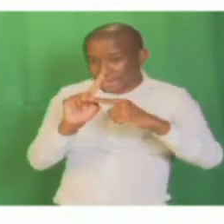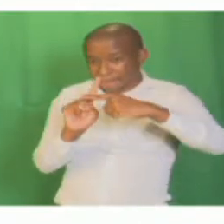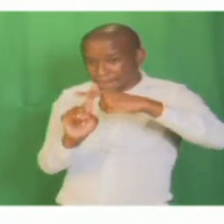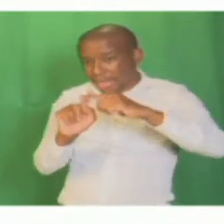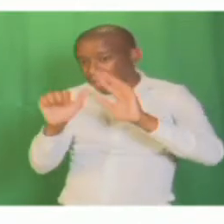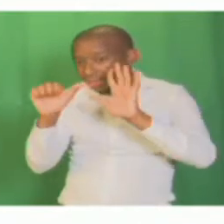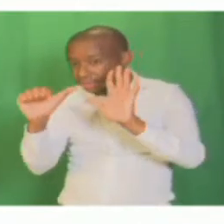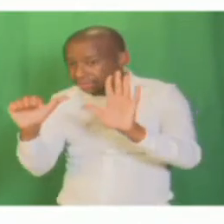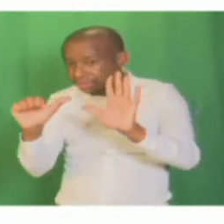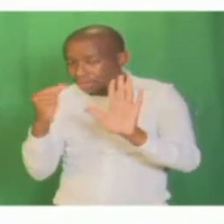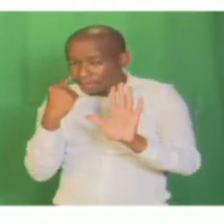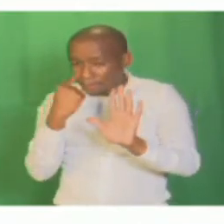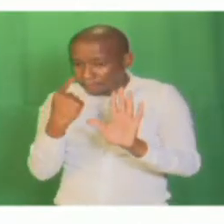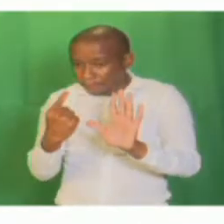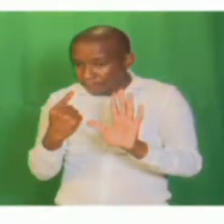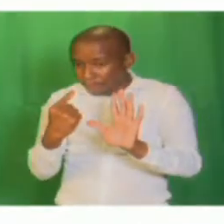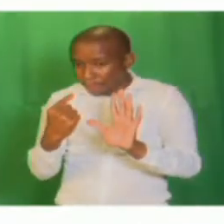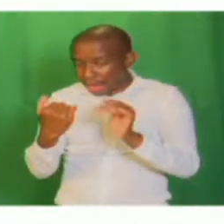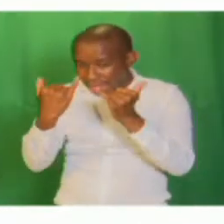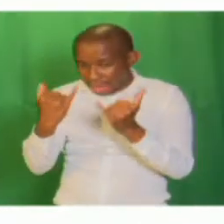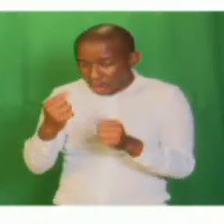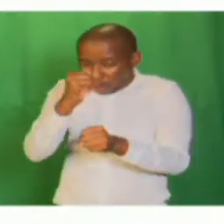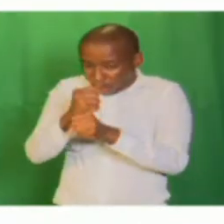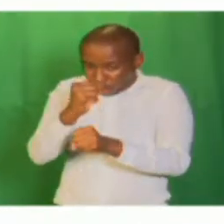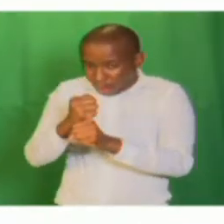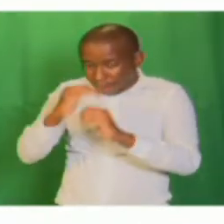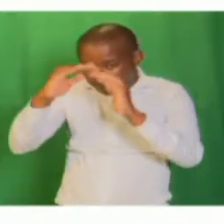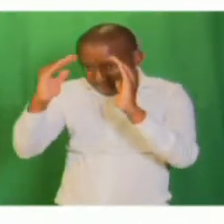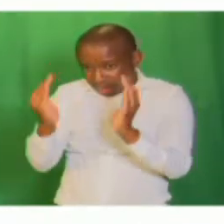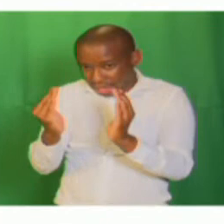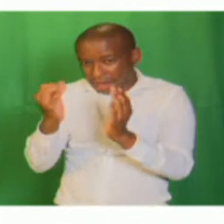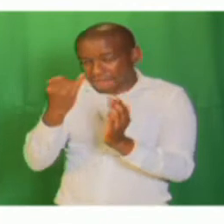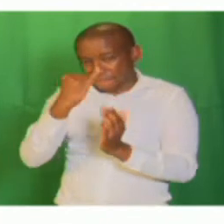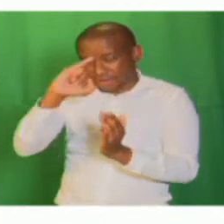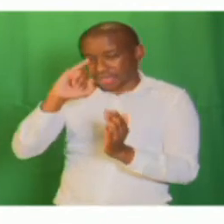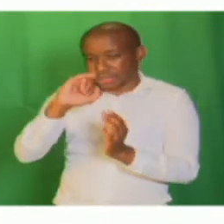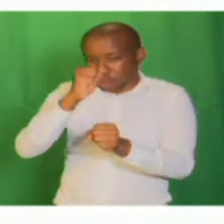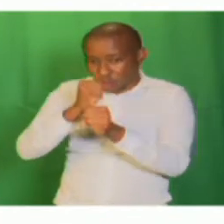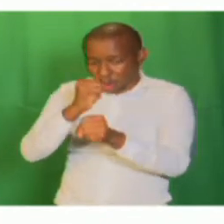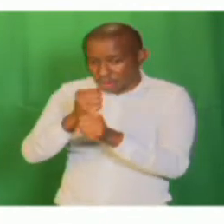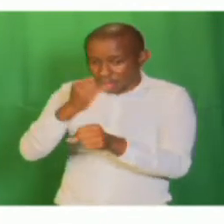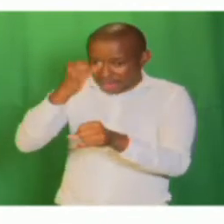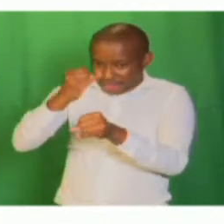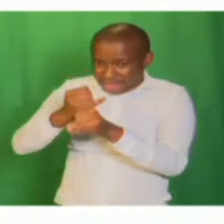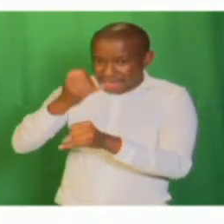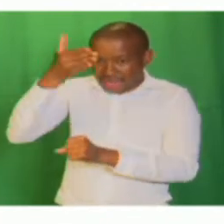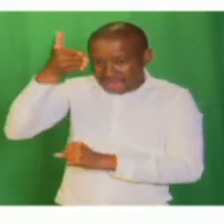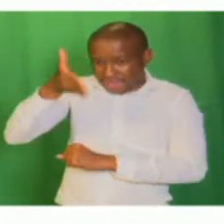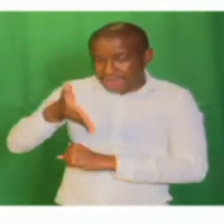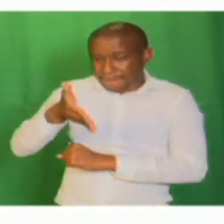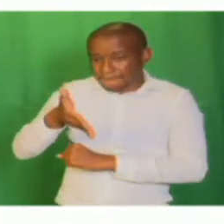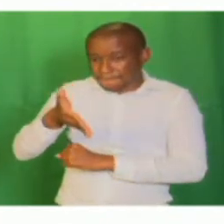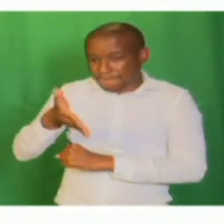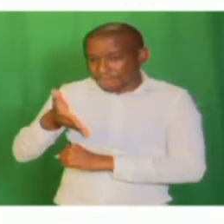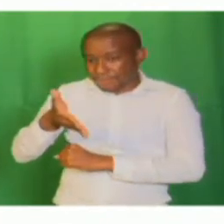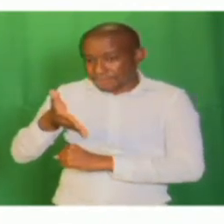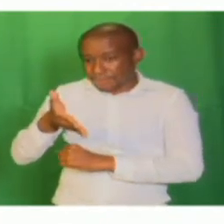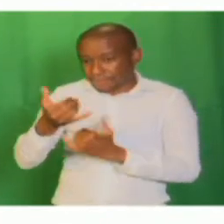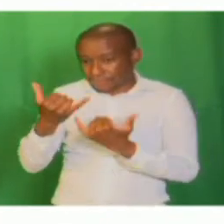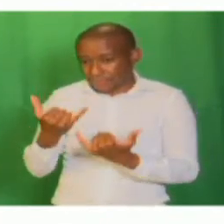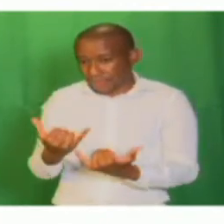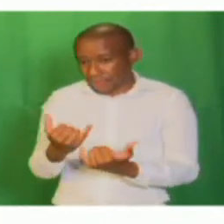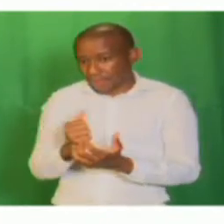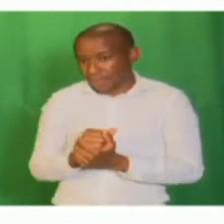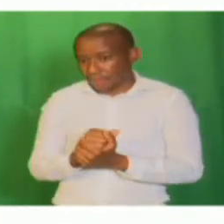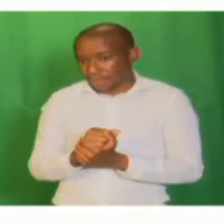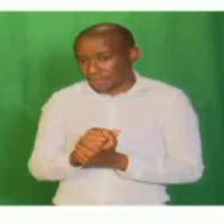6 as it is. We remove the brackets. Clear the brackets first. Clear brackets here.